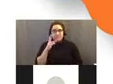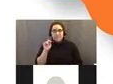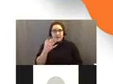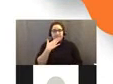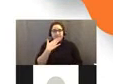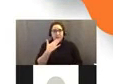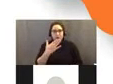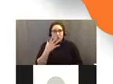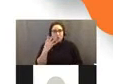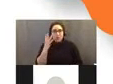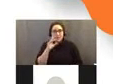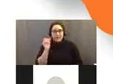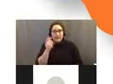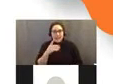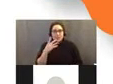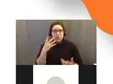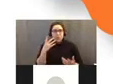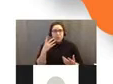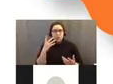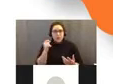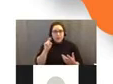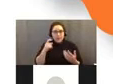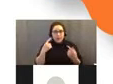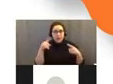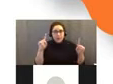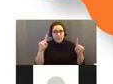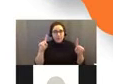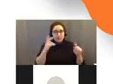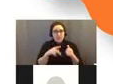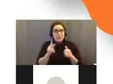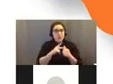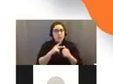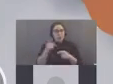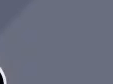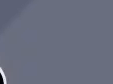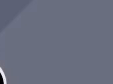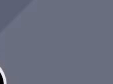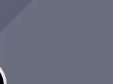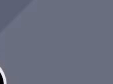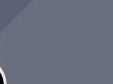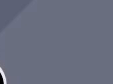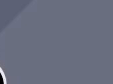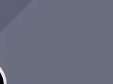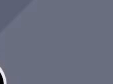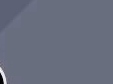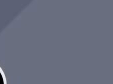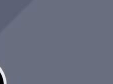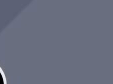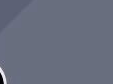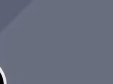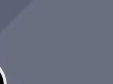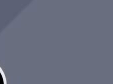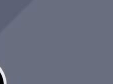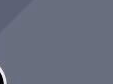to accomplish? And our primary objective was clear. It was to keep our participants connected and